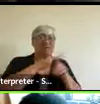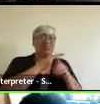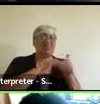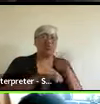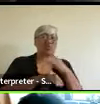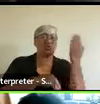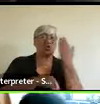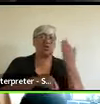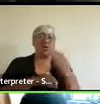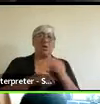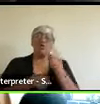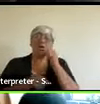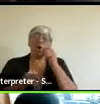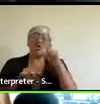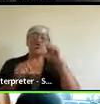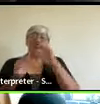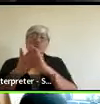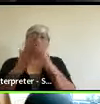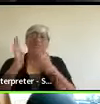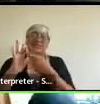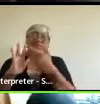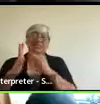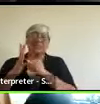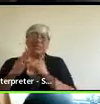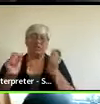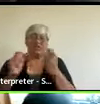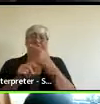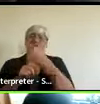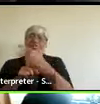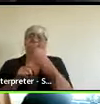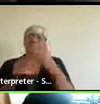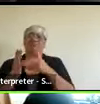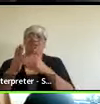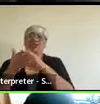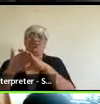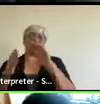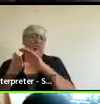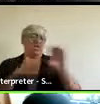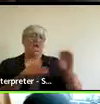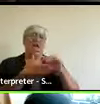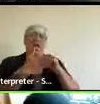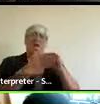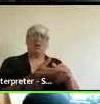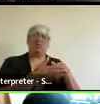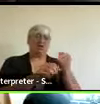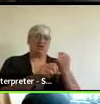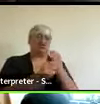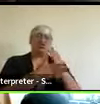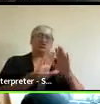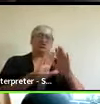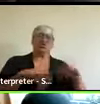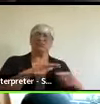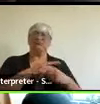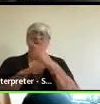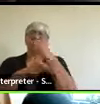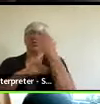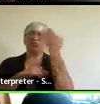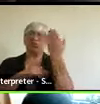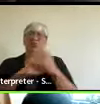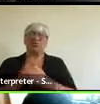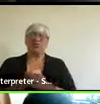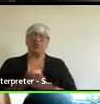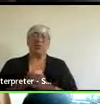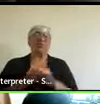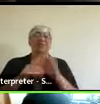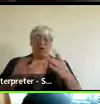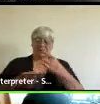Prime Minister, Chris Hipkins, had to inject $88 million to address the problem. Active participation and